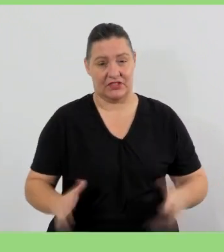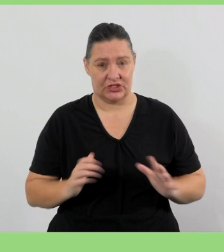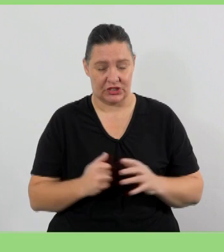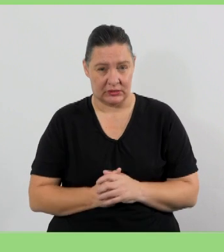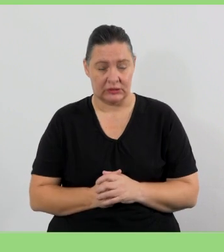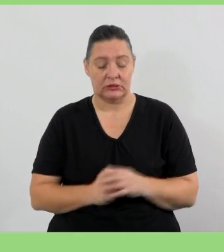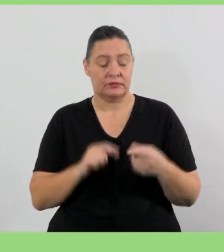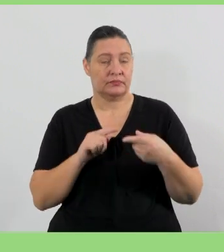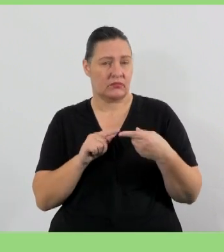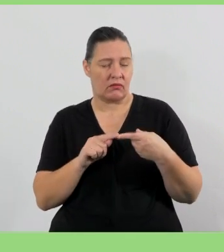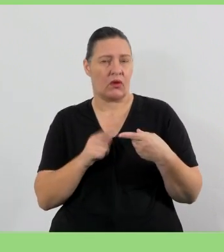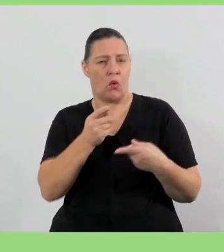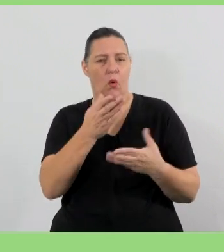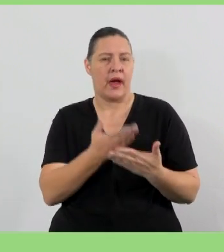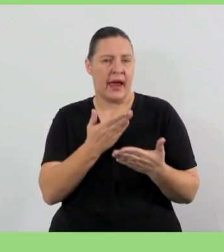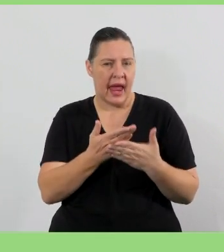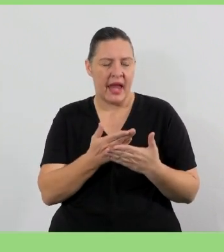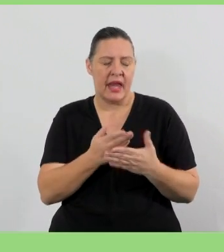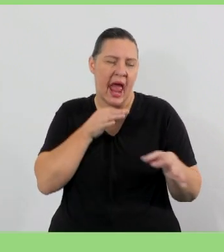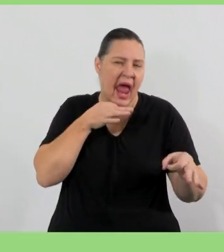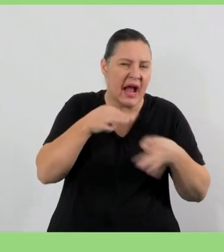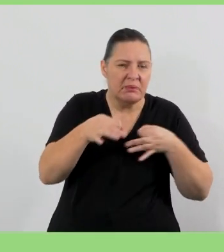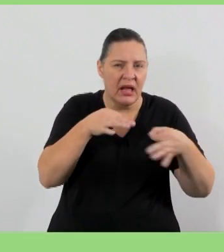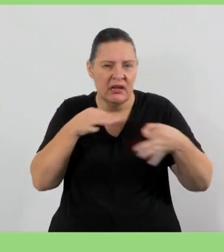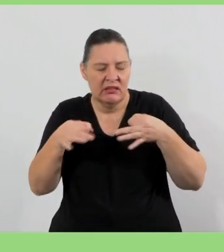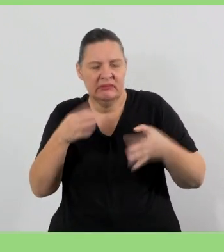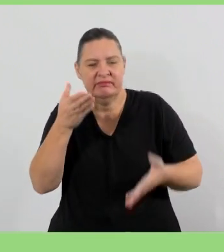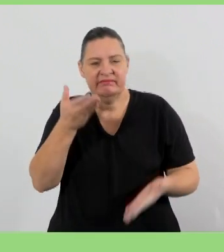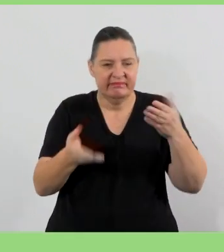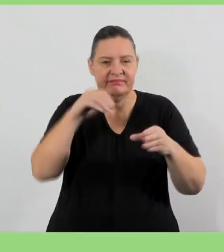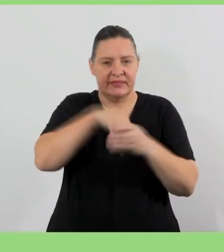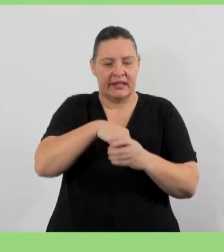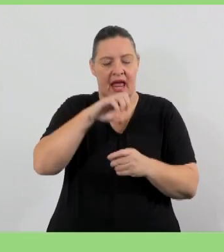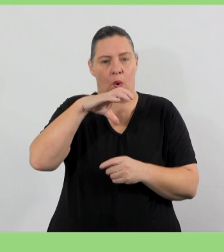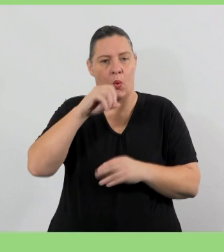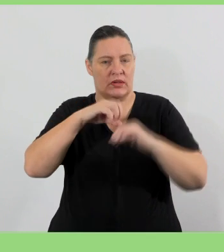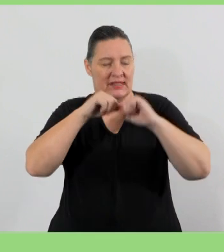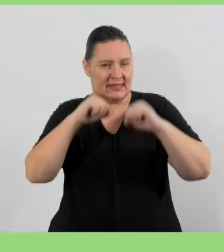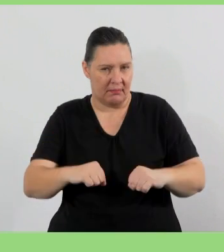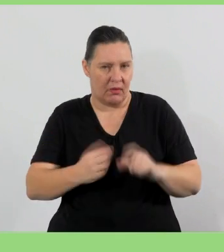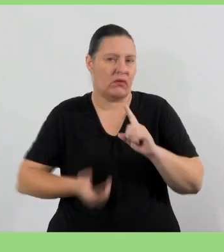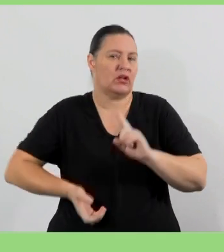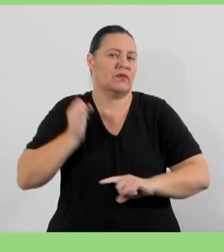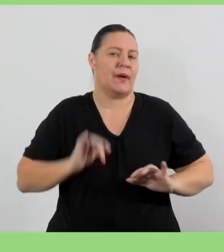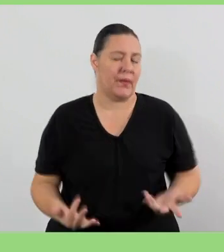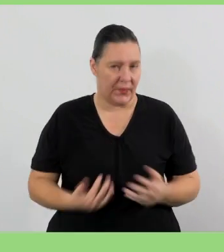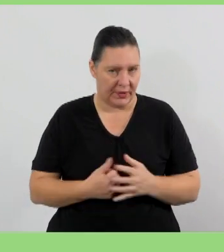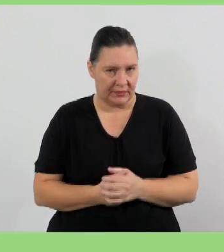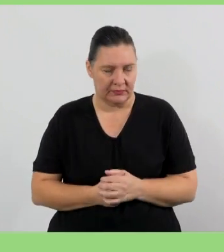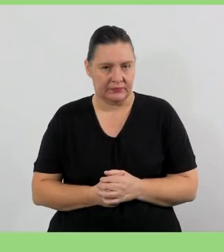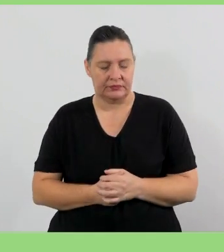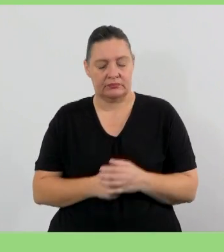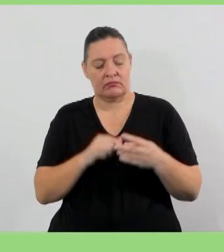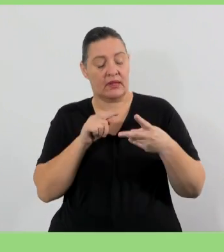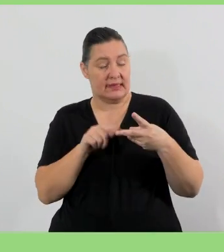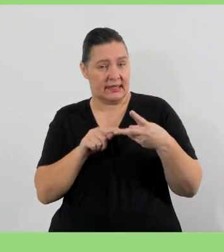lesson. So the first one is you should be able to explain how balance in the ecosystem is achieved. That